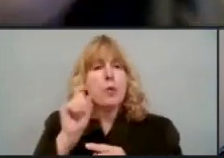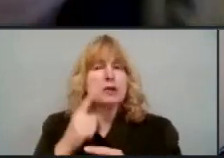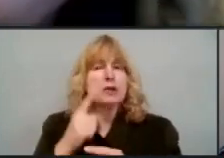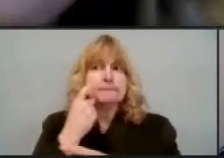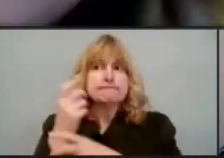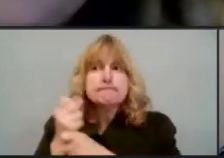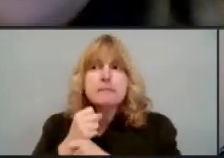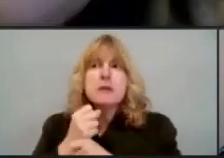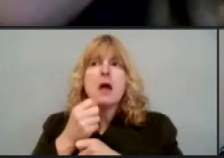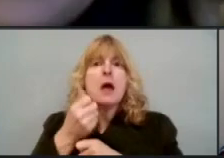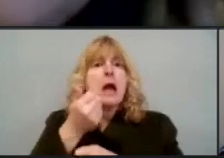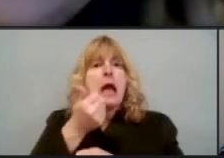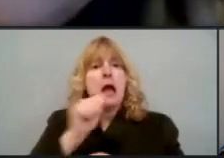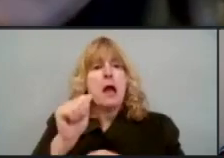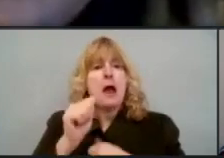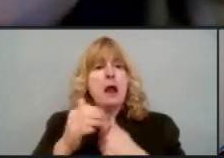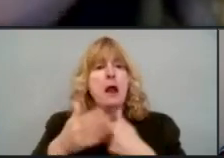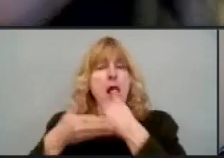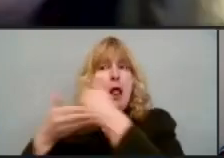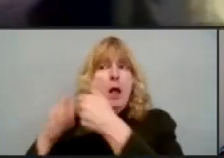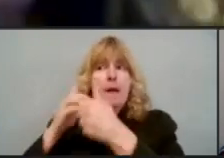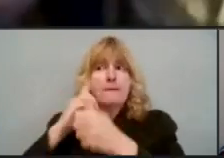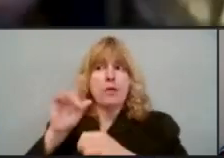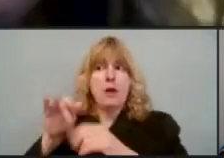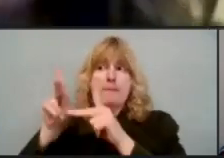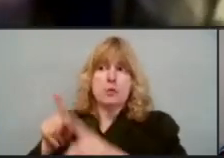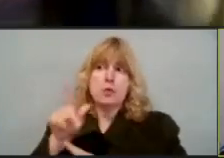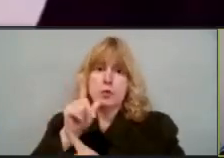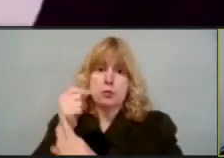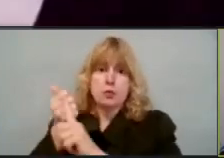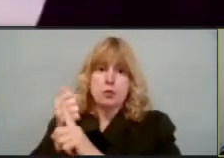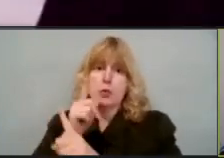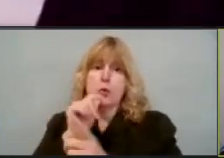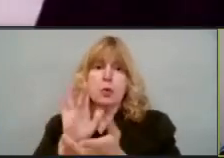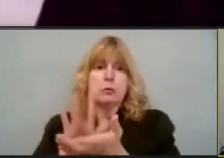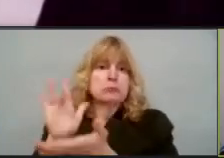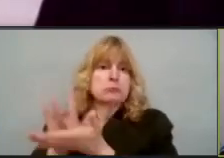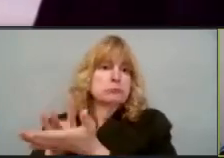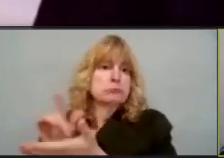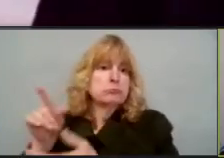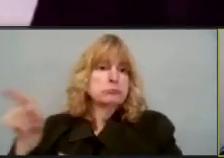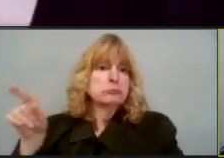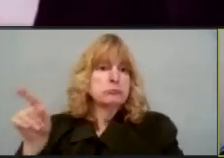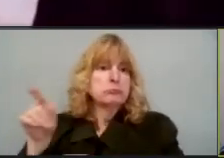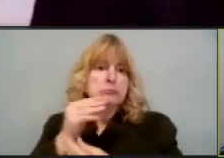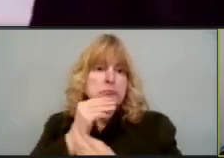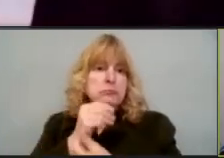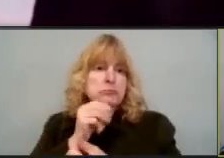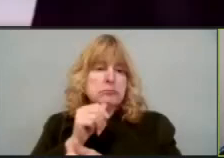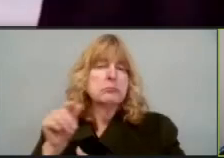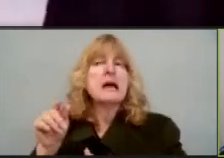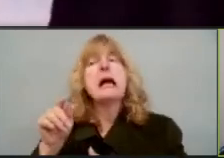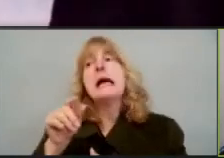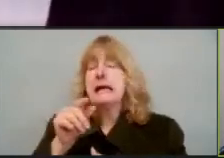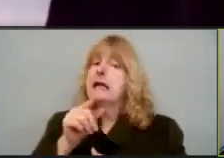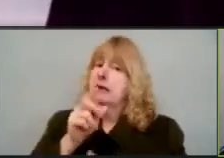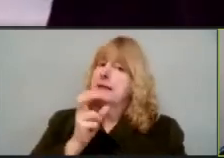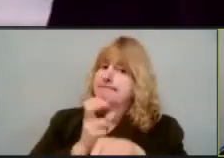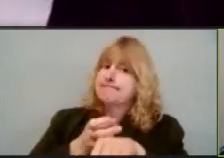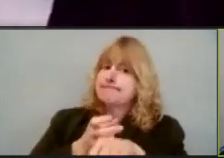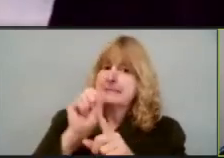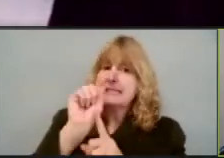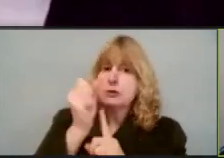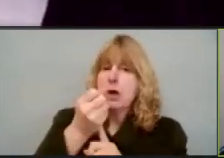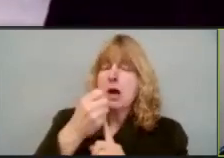for the abuser that you can share? So that is a tricky situation. I would say